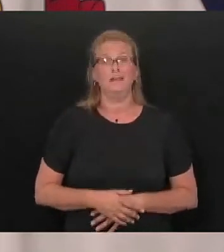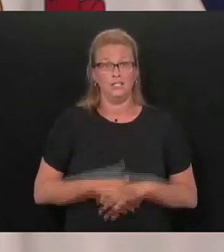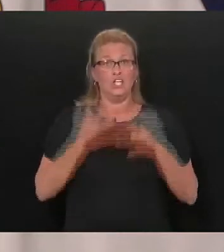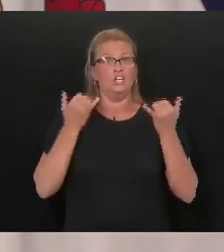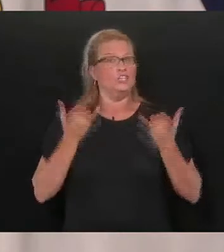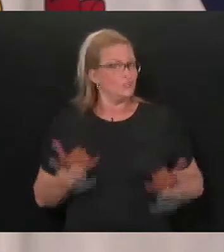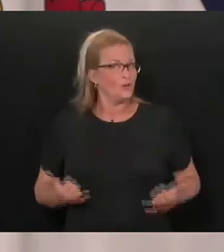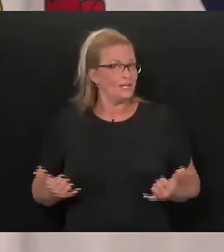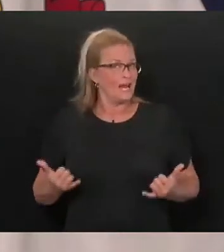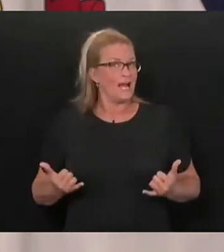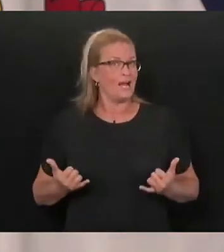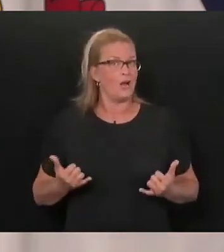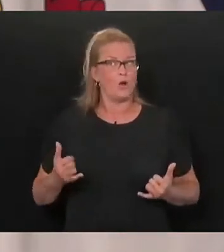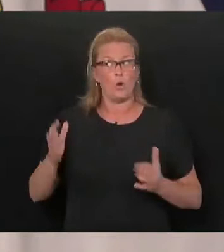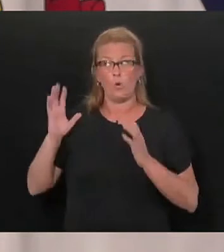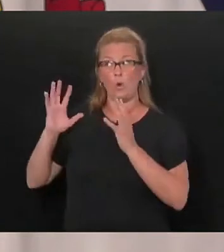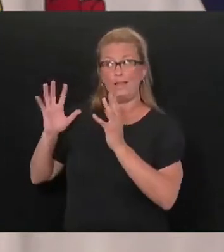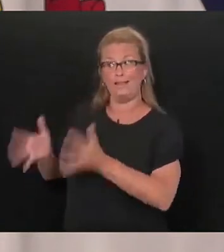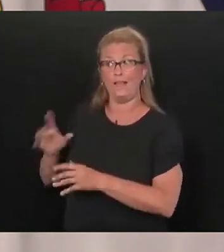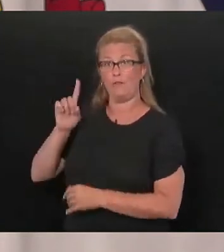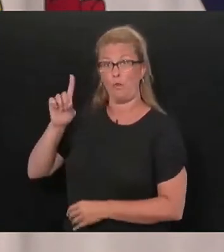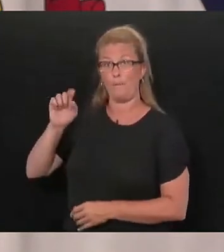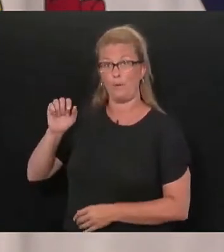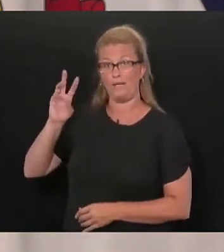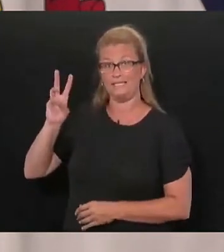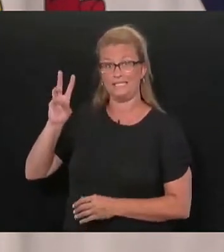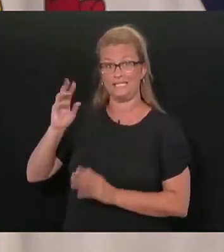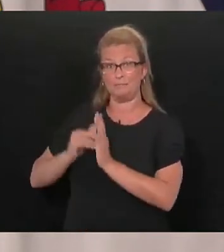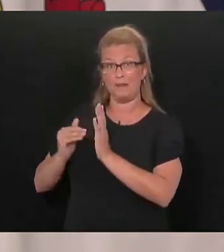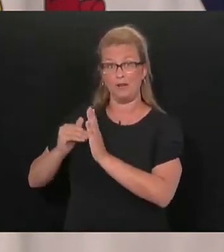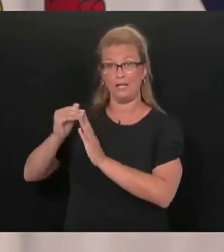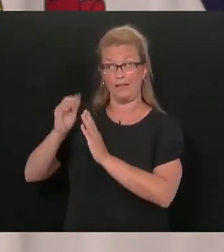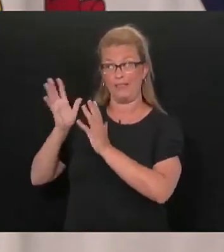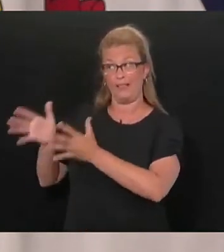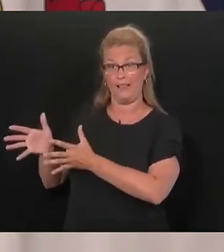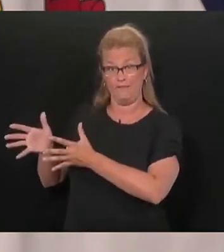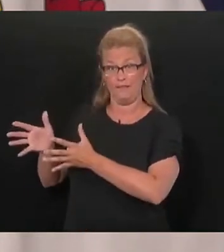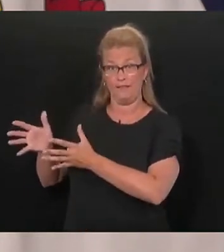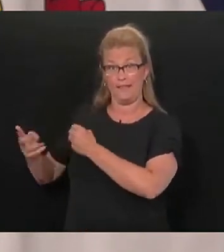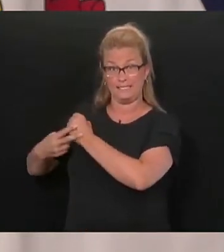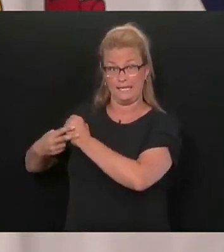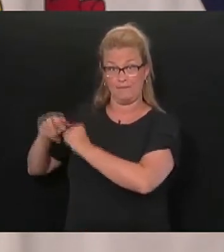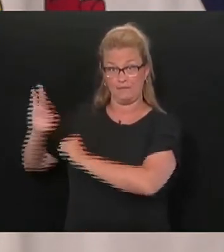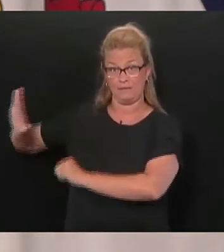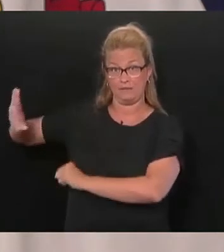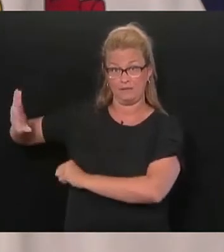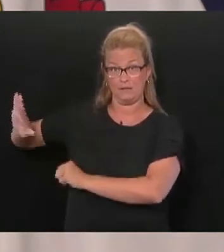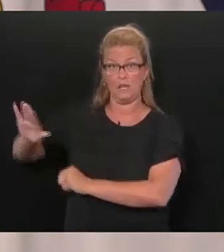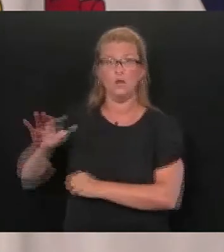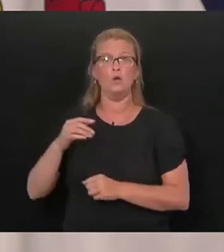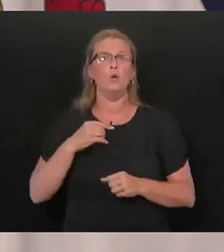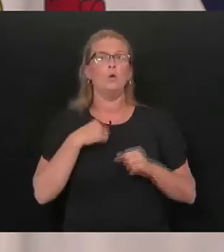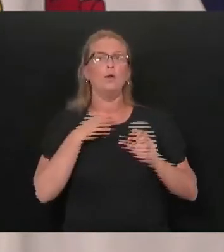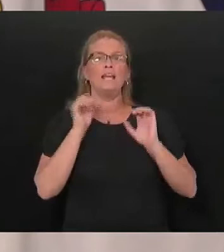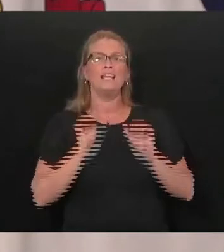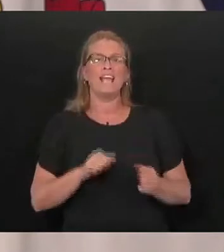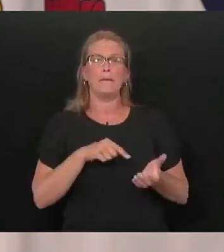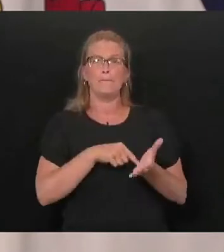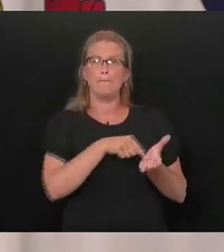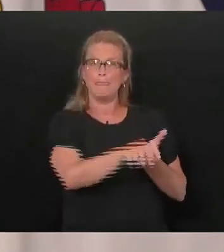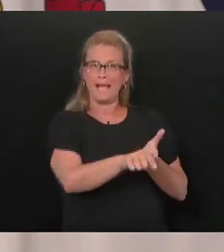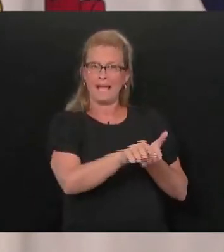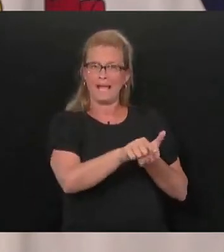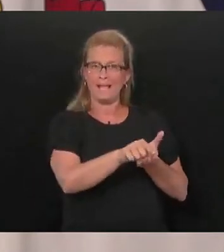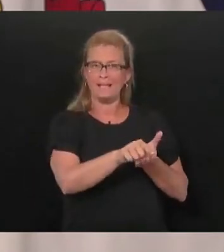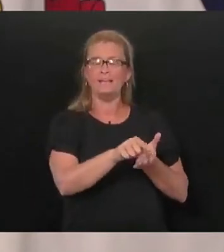is just this: leave the 1.6 that's in escrow. We have found a way to fund that, and that money will